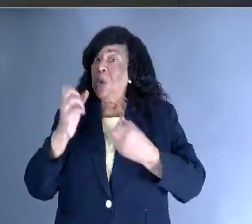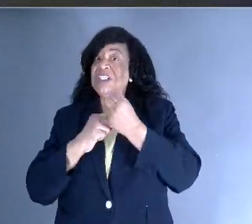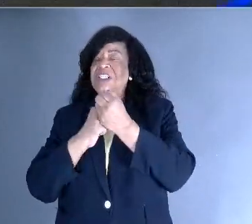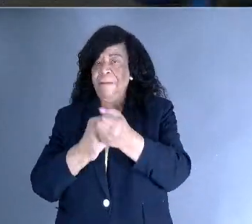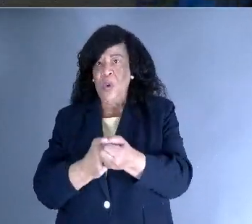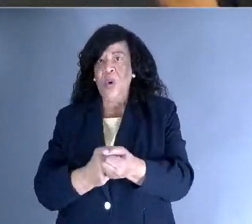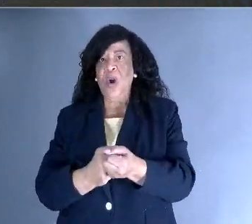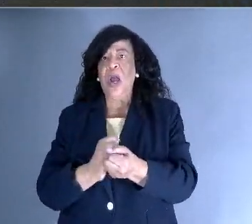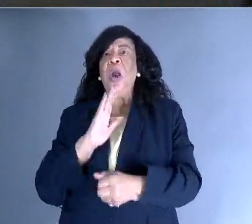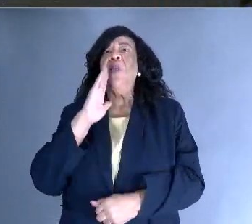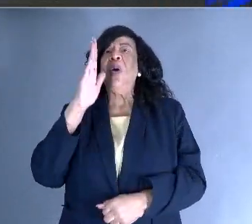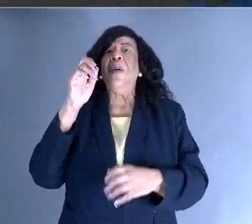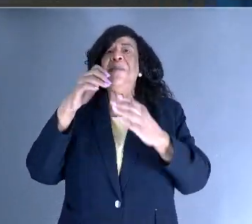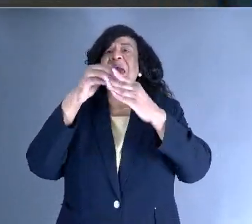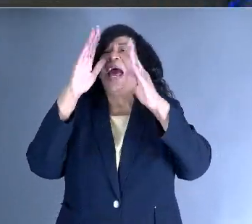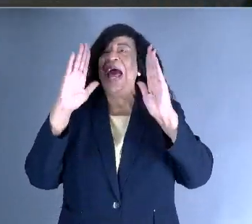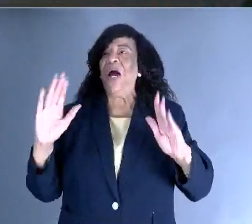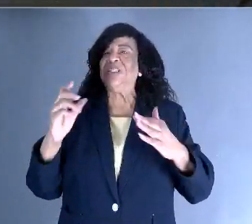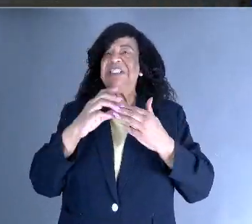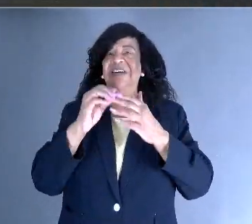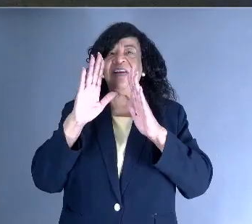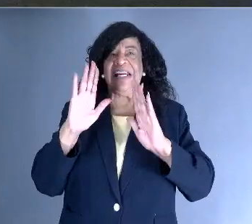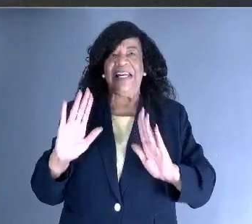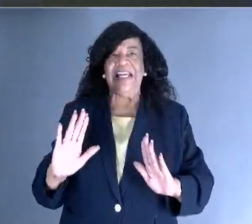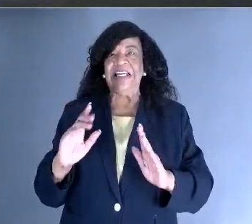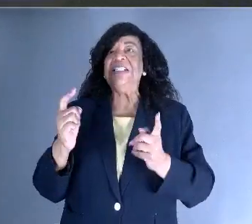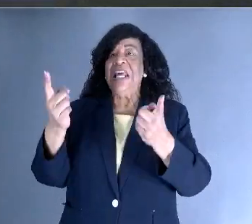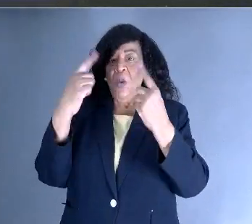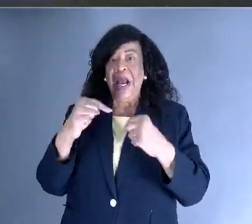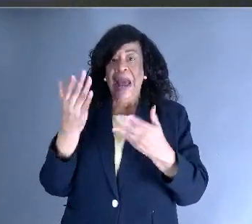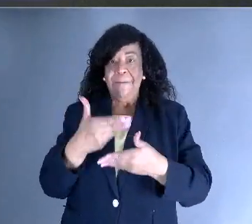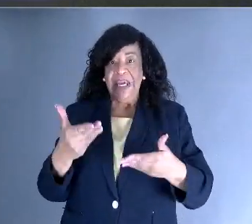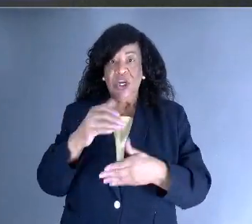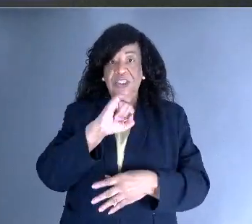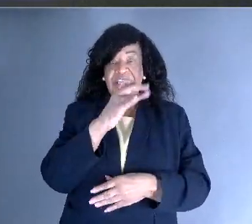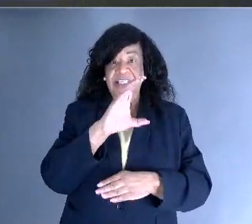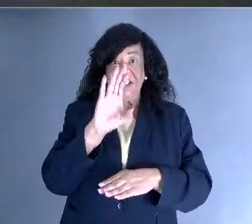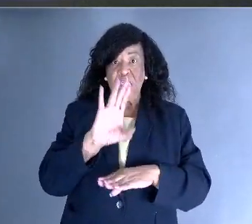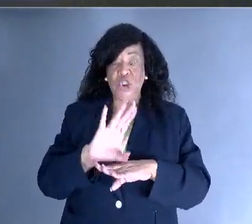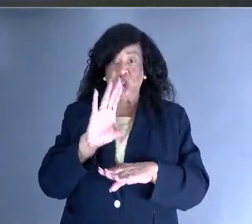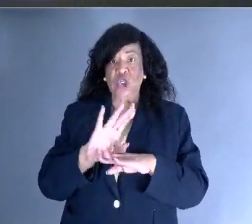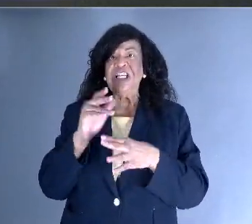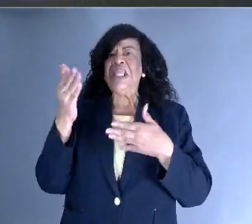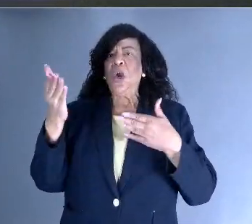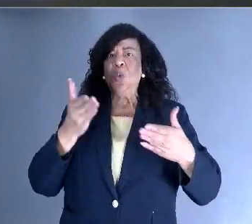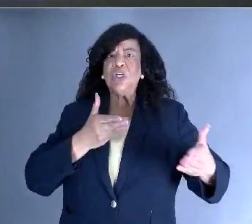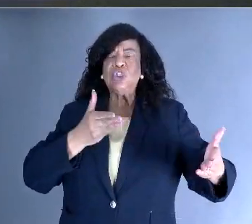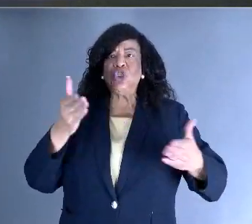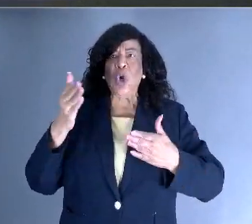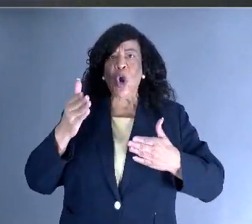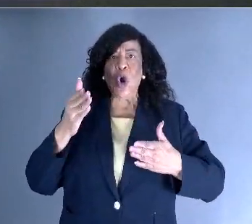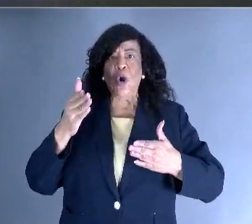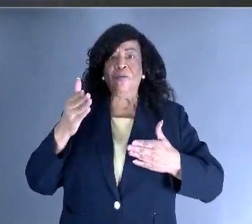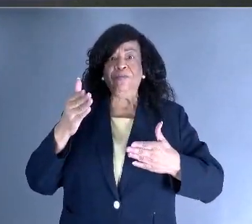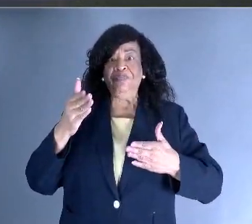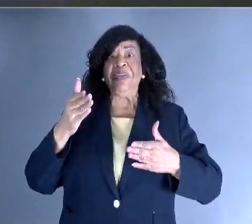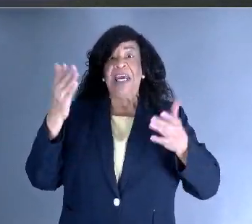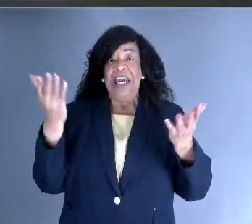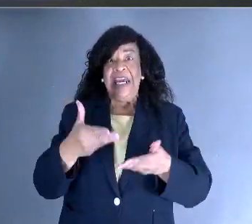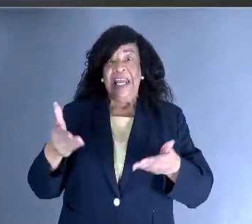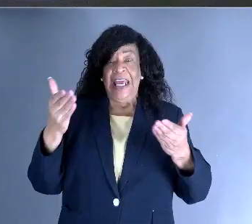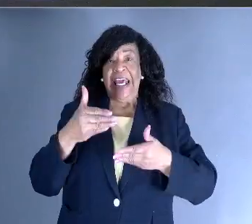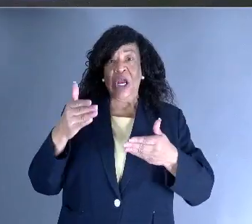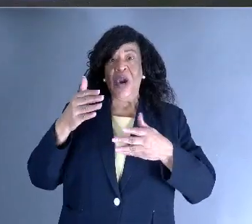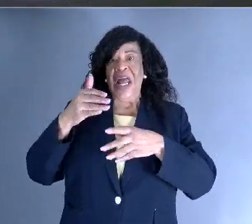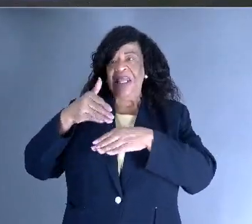of leaders leaders will come they will grow they will serve they'll be planted and then they'll also go and they'll be sent to